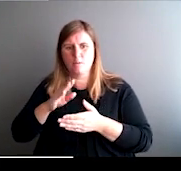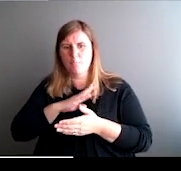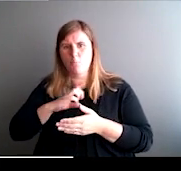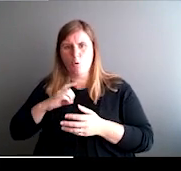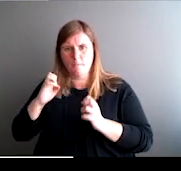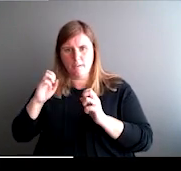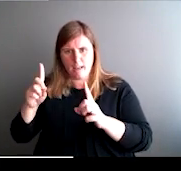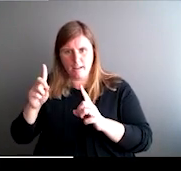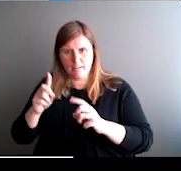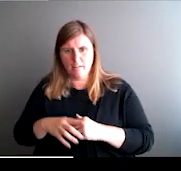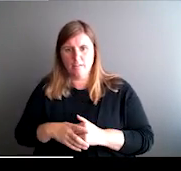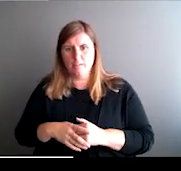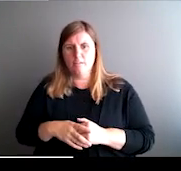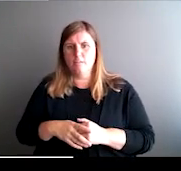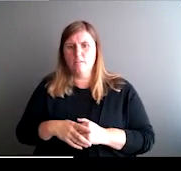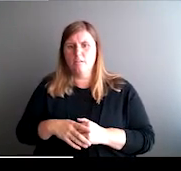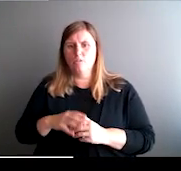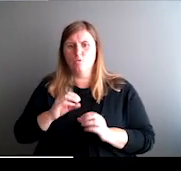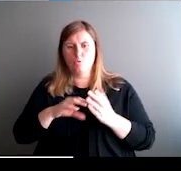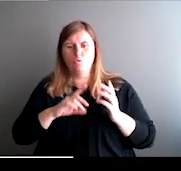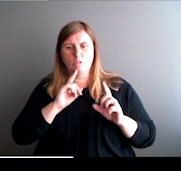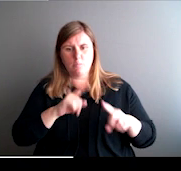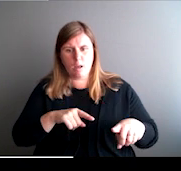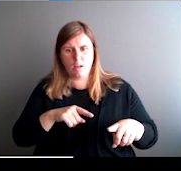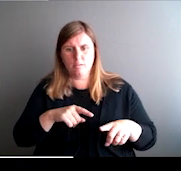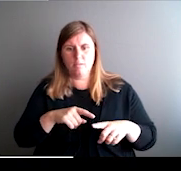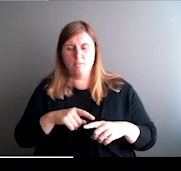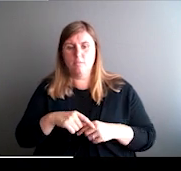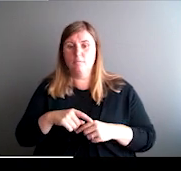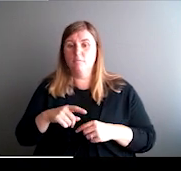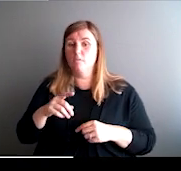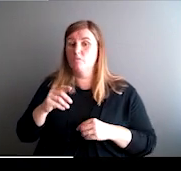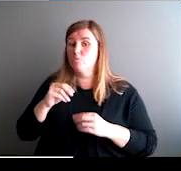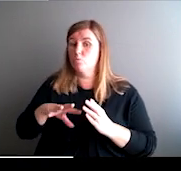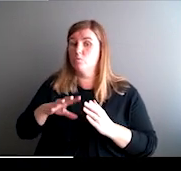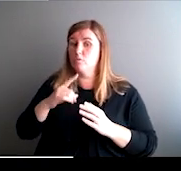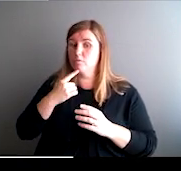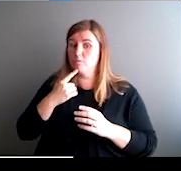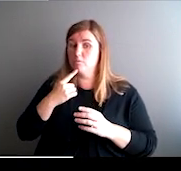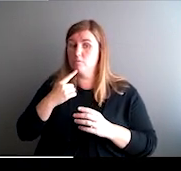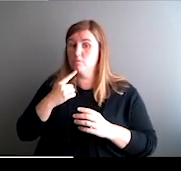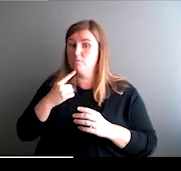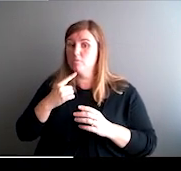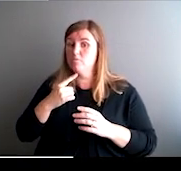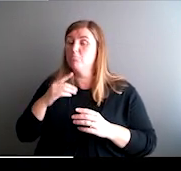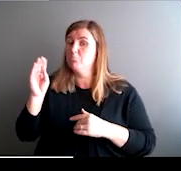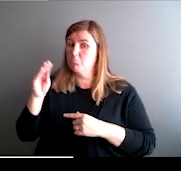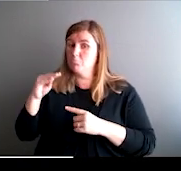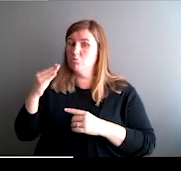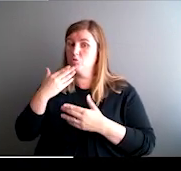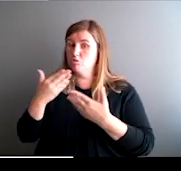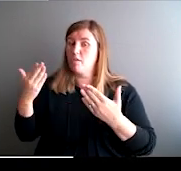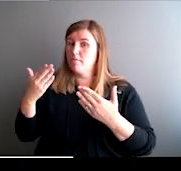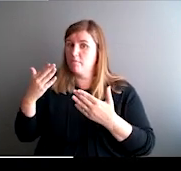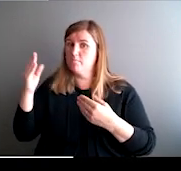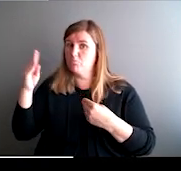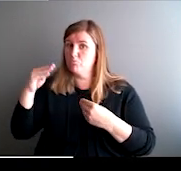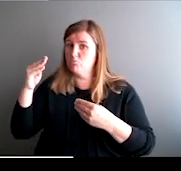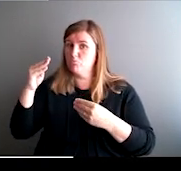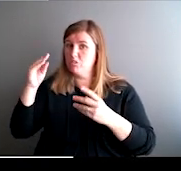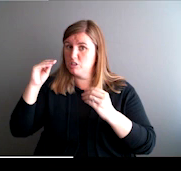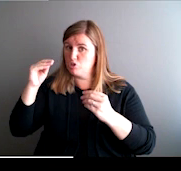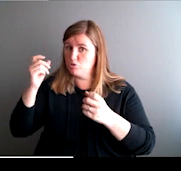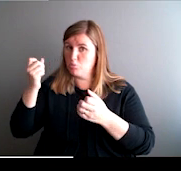responds, and the student, as a result of that response contacts good stuff in the form of teacher